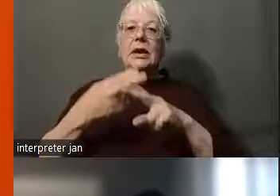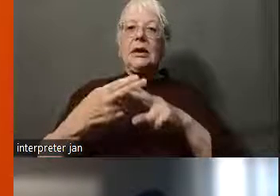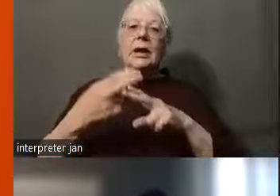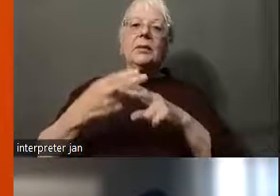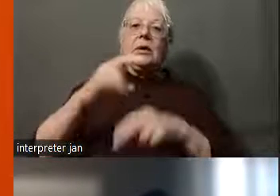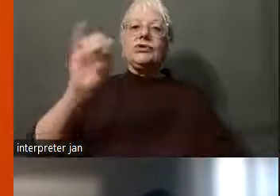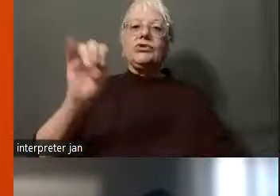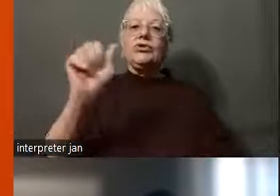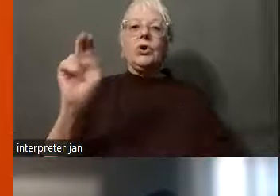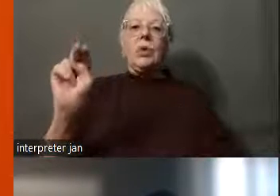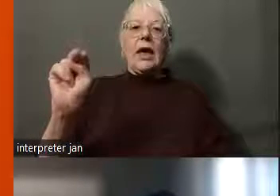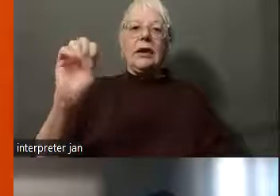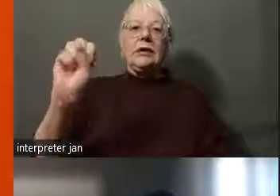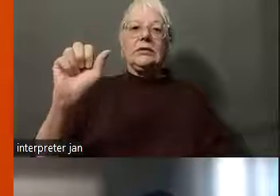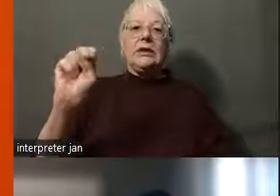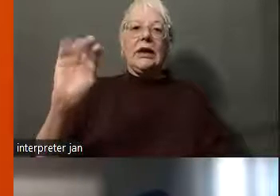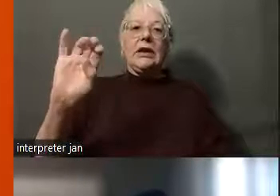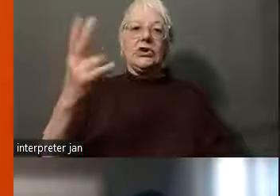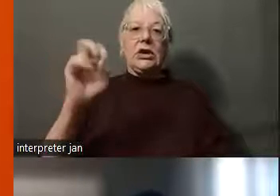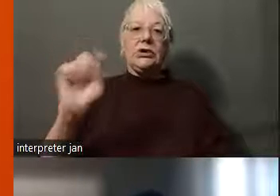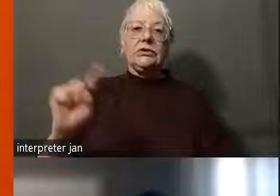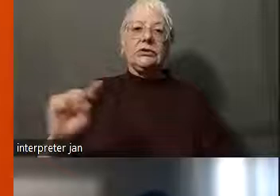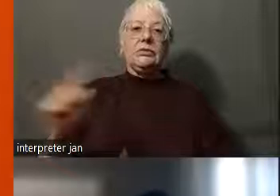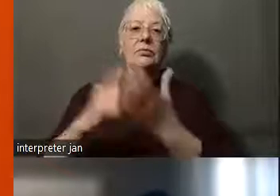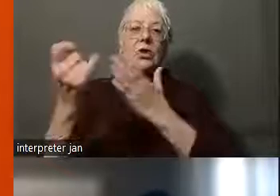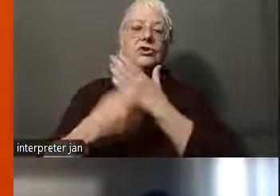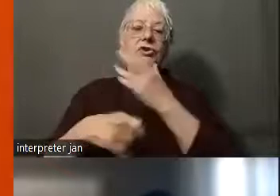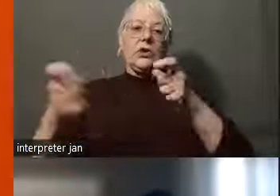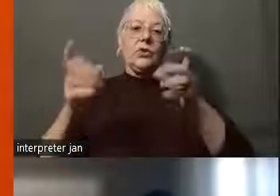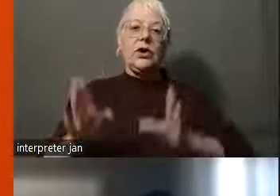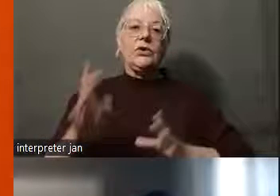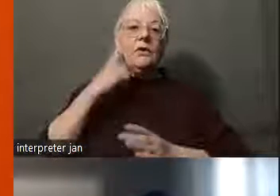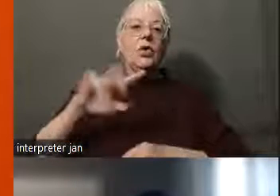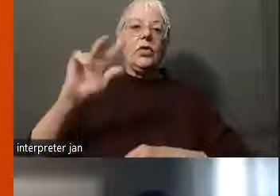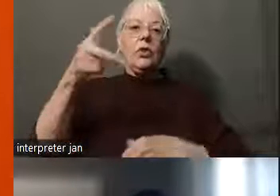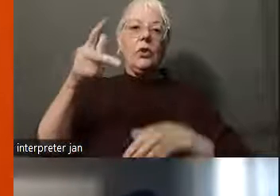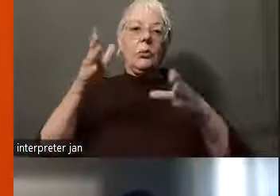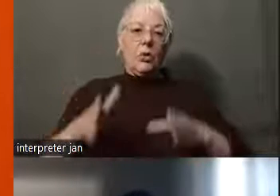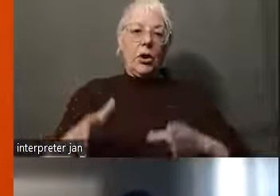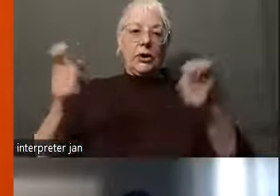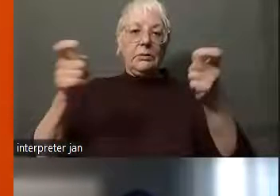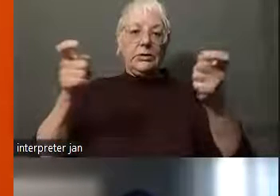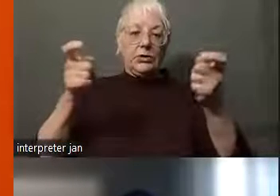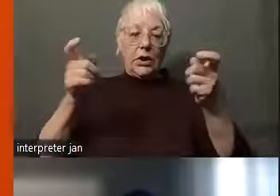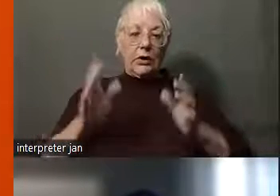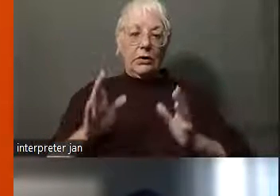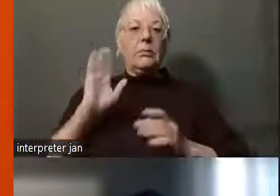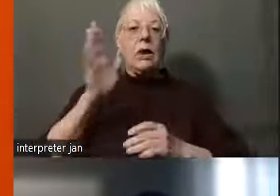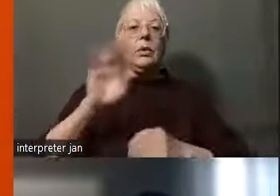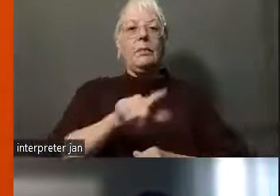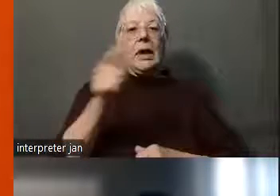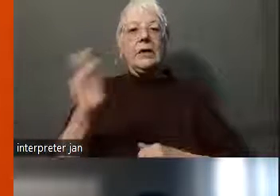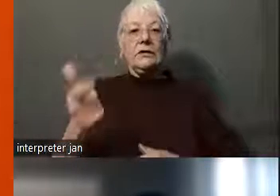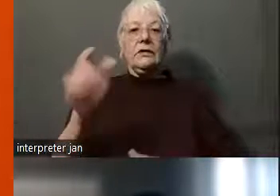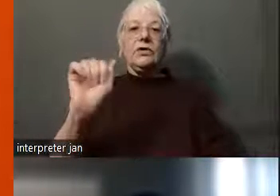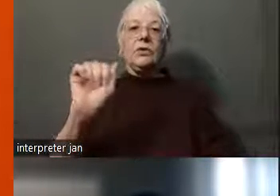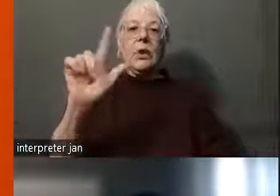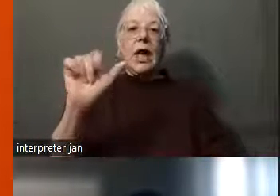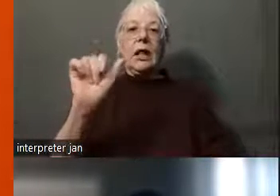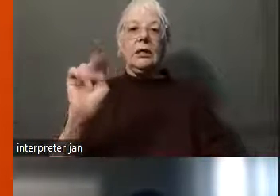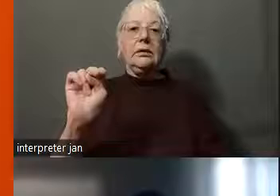I am the project director for the third-party administrator. And I will pass it over to Alan.